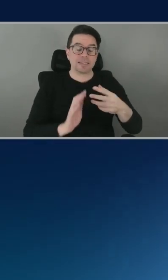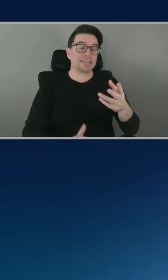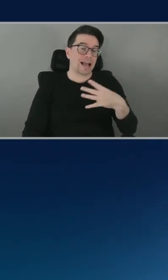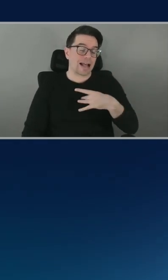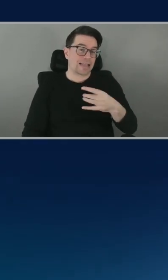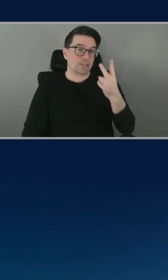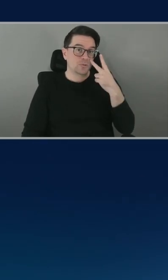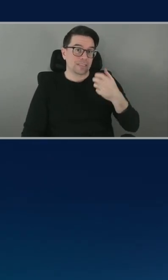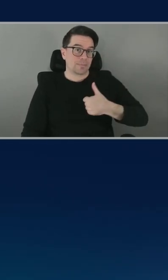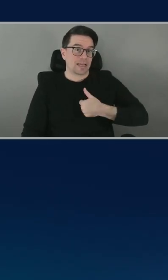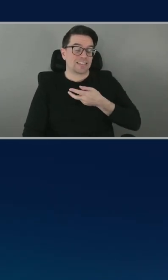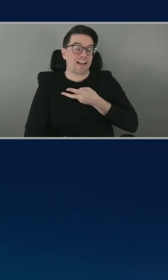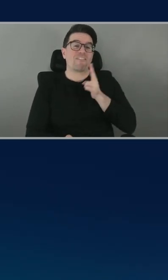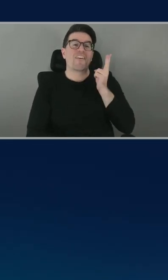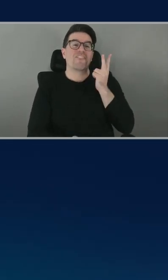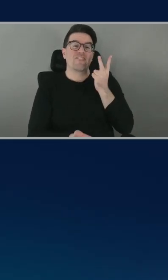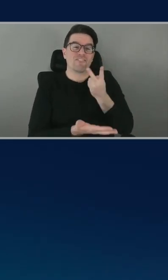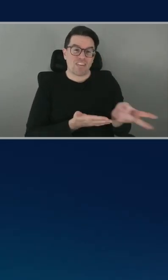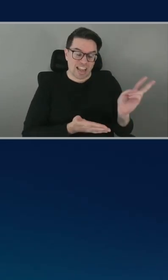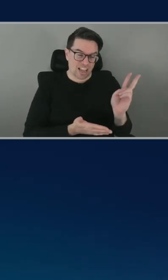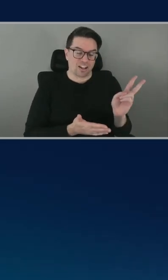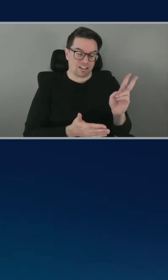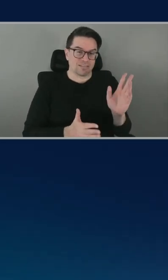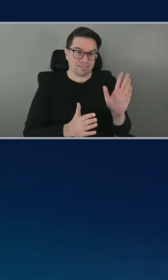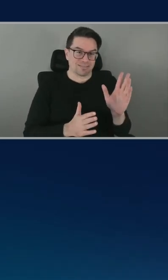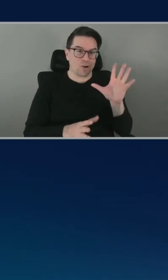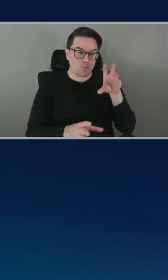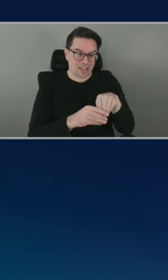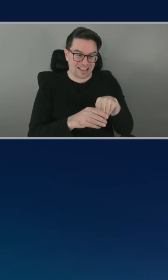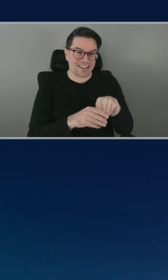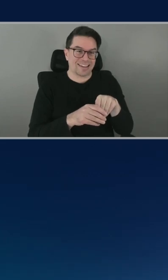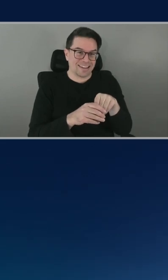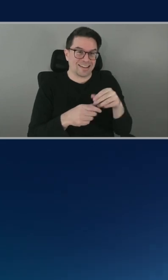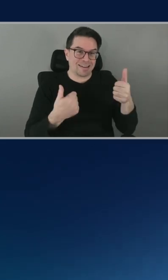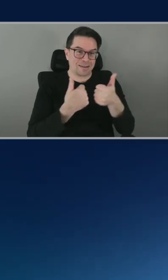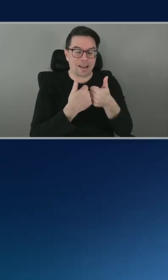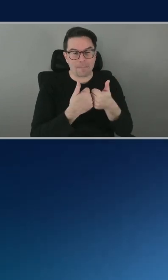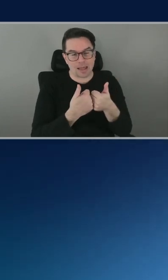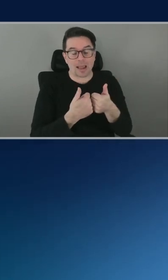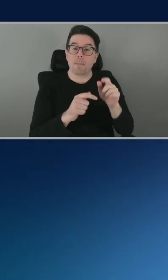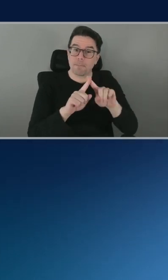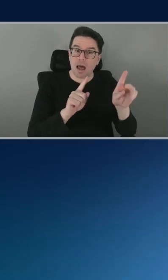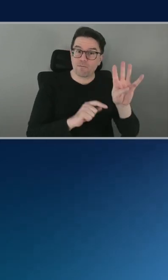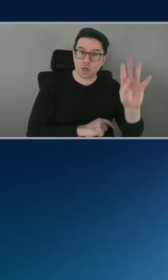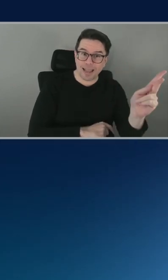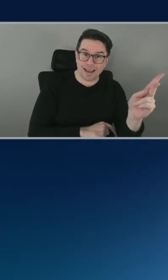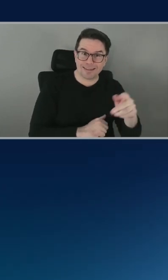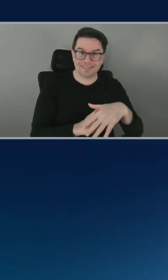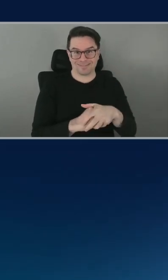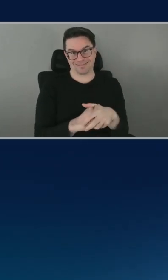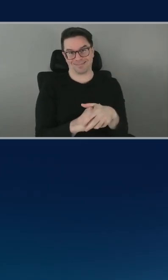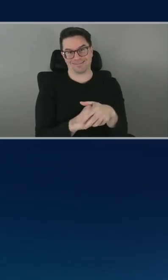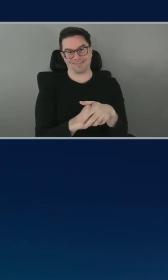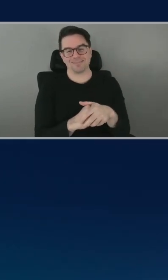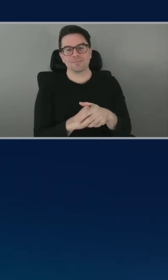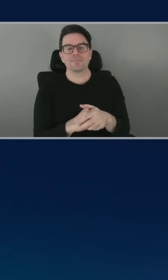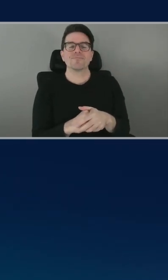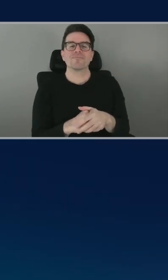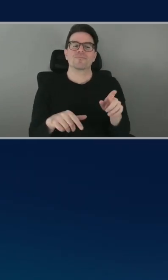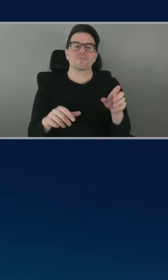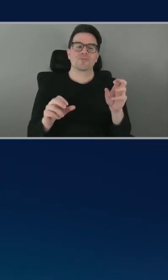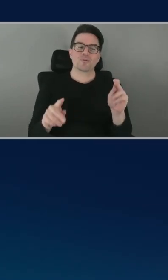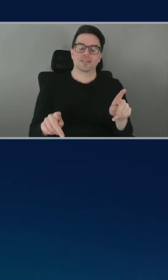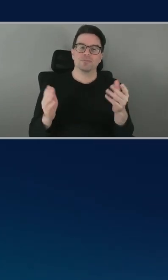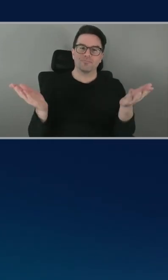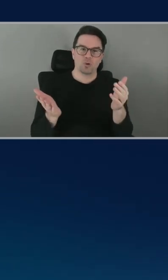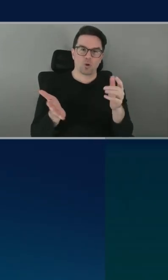All right. So what have we got here now? Cool. So this is basically what you can do within AWS. I'm going to also show